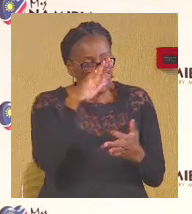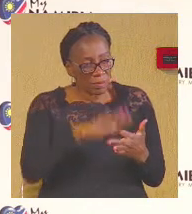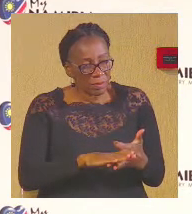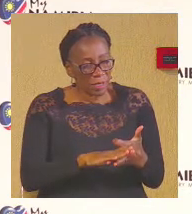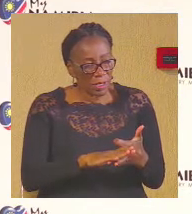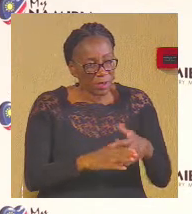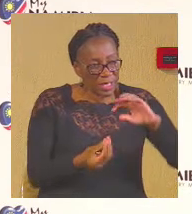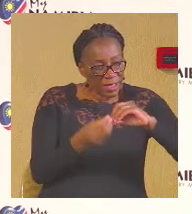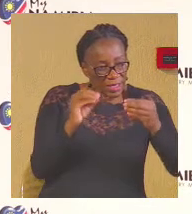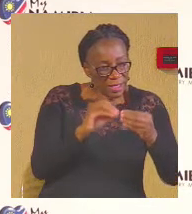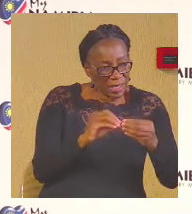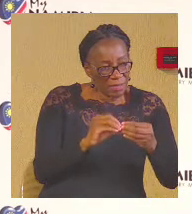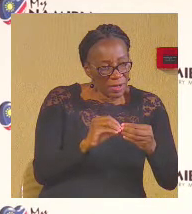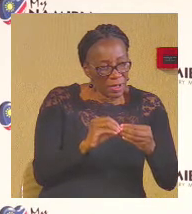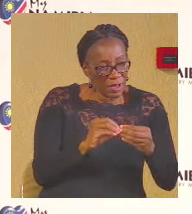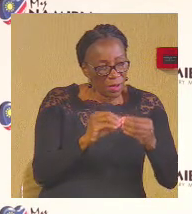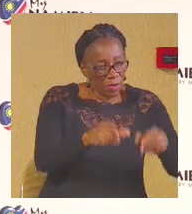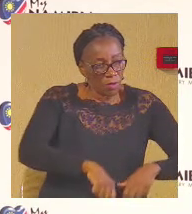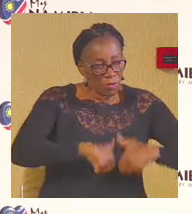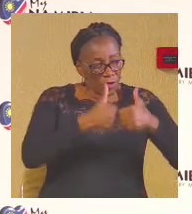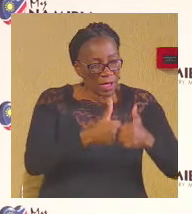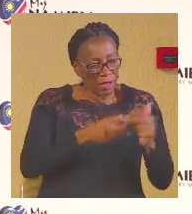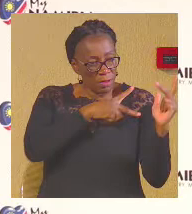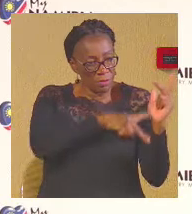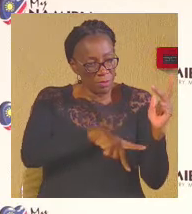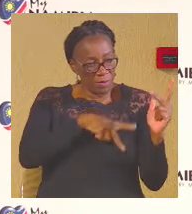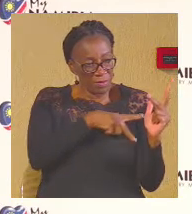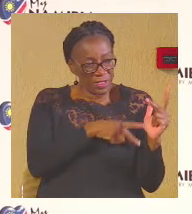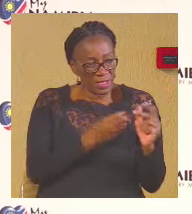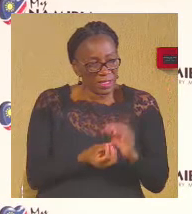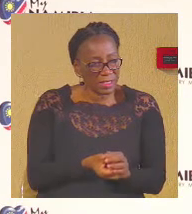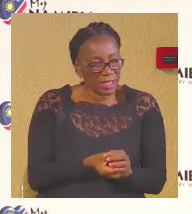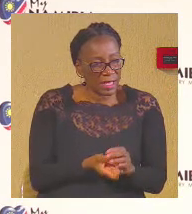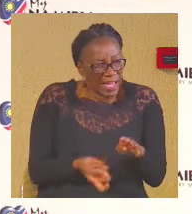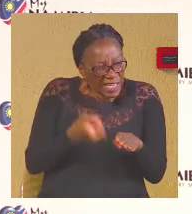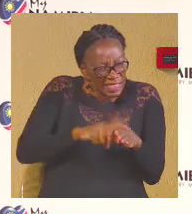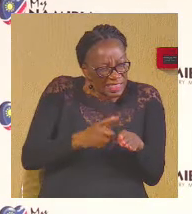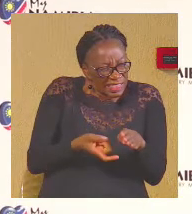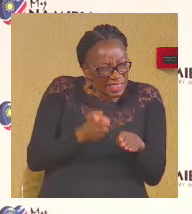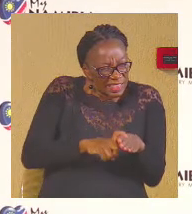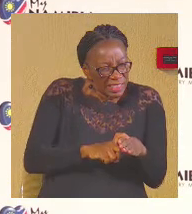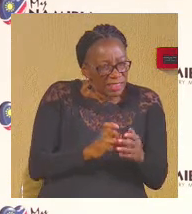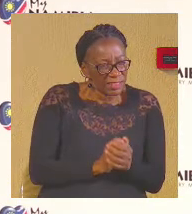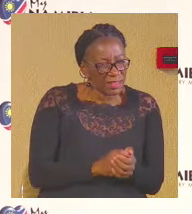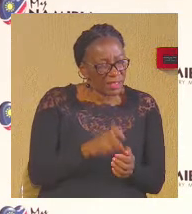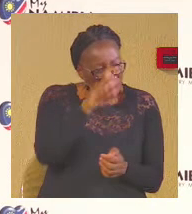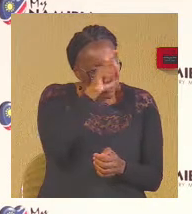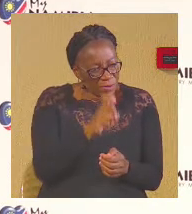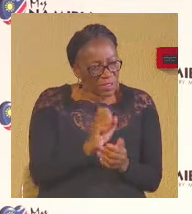of our health professional. The question is, how are we ensuring that they are